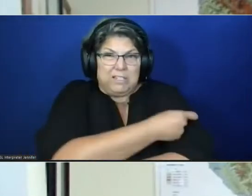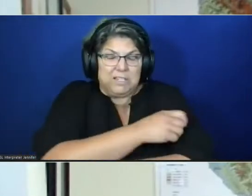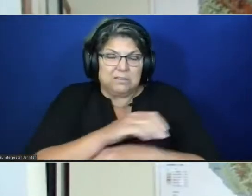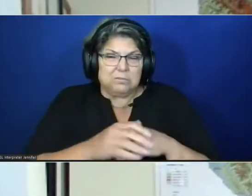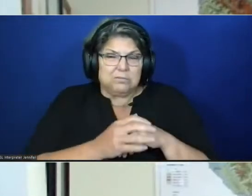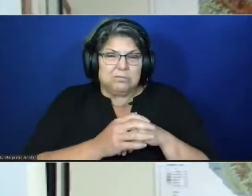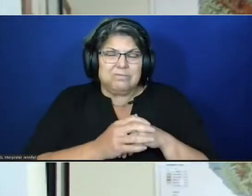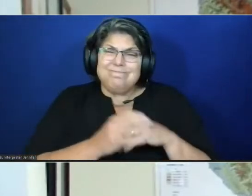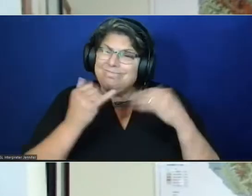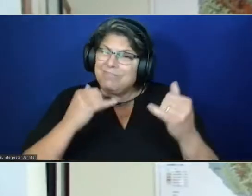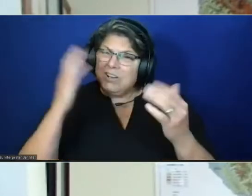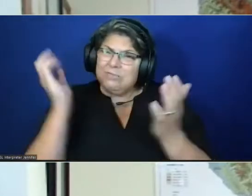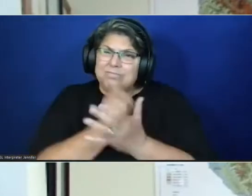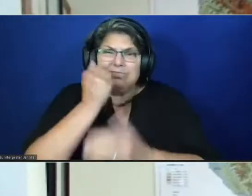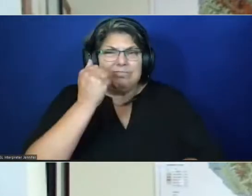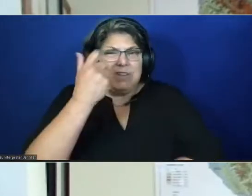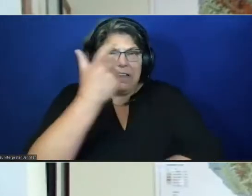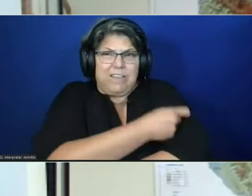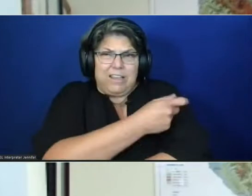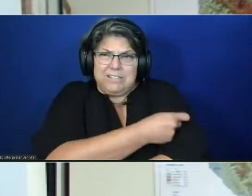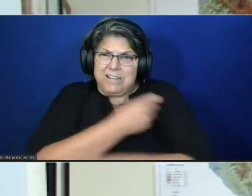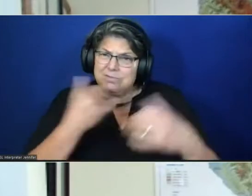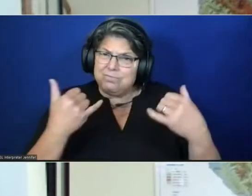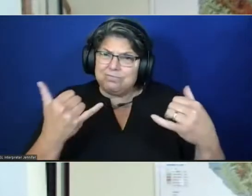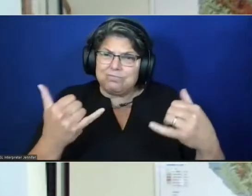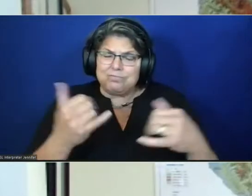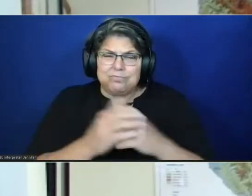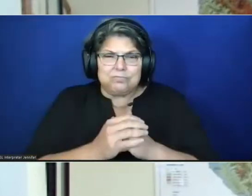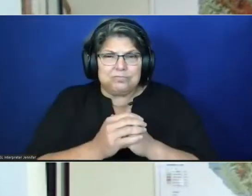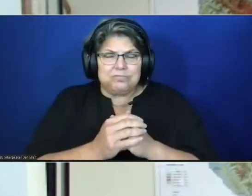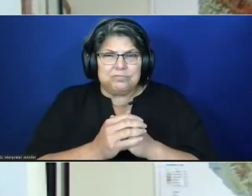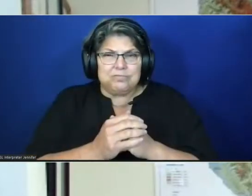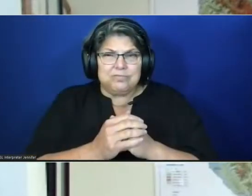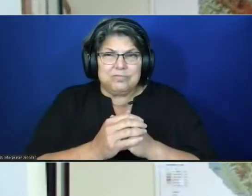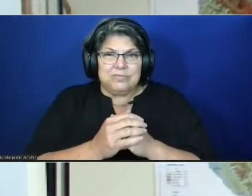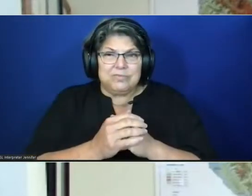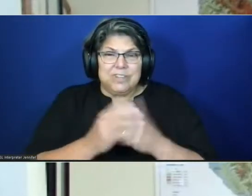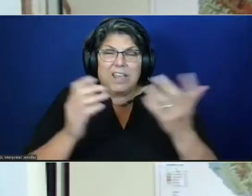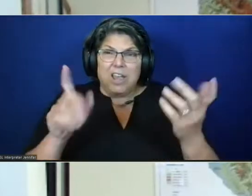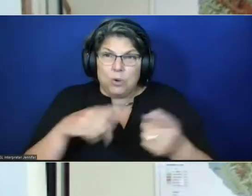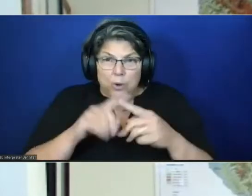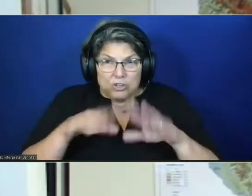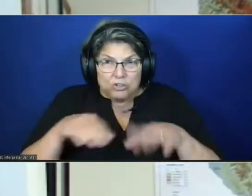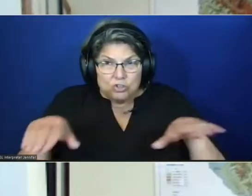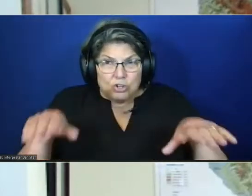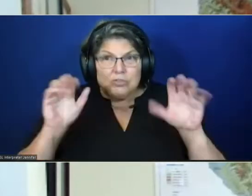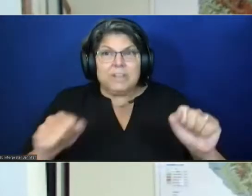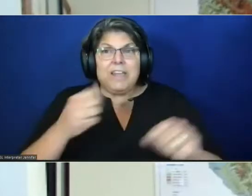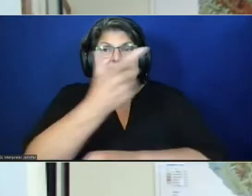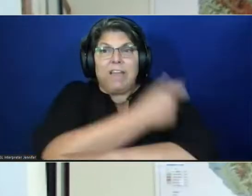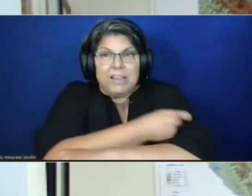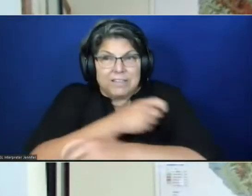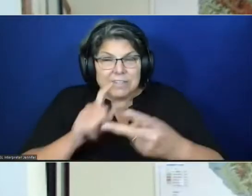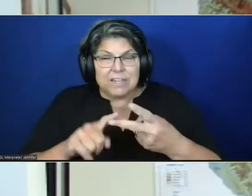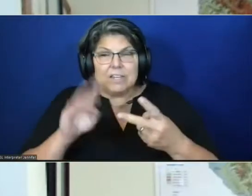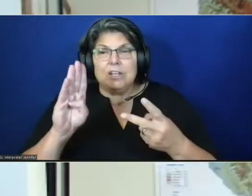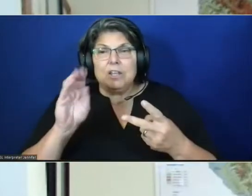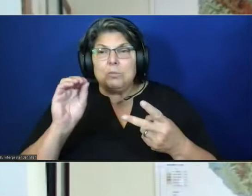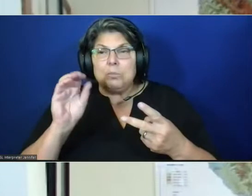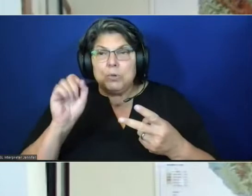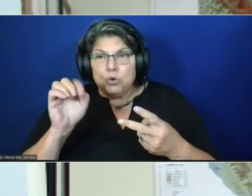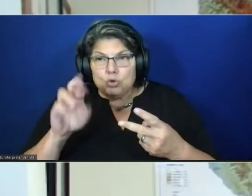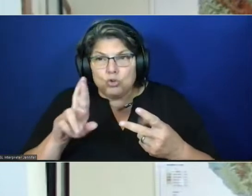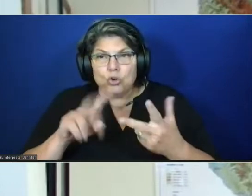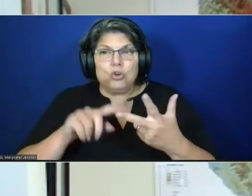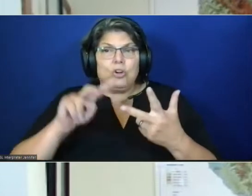time to get vaccinated. And as we get into the time when we can give children vaccines and then boosters and second shots, the